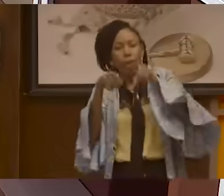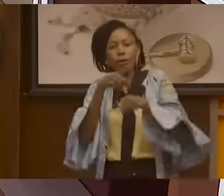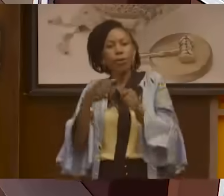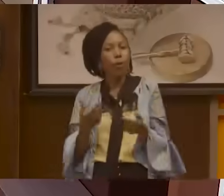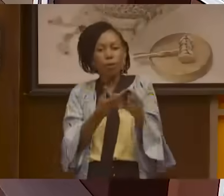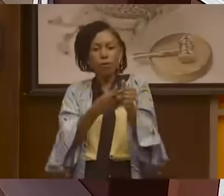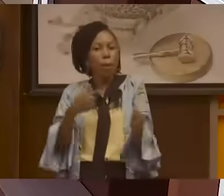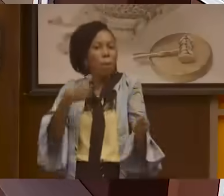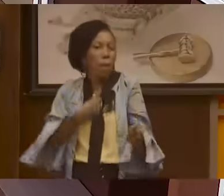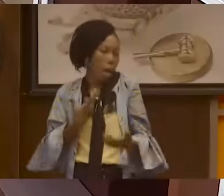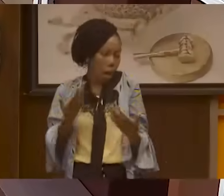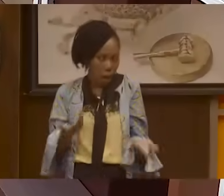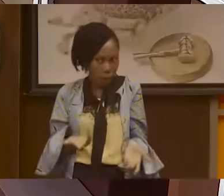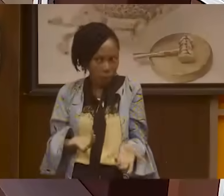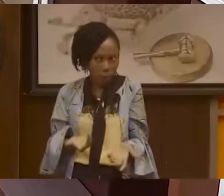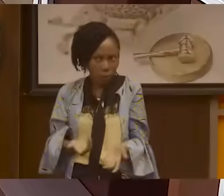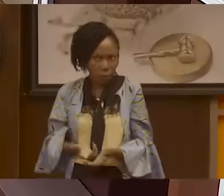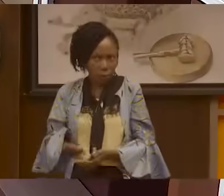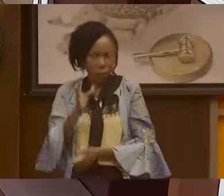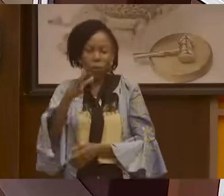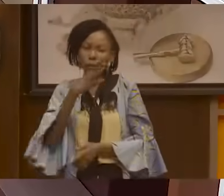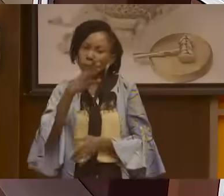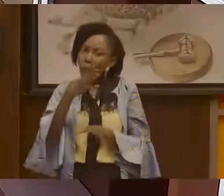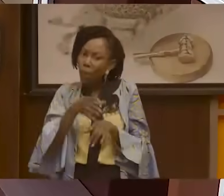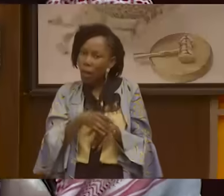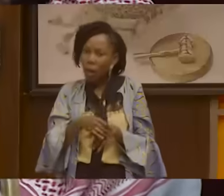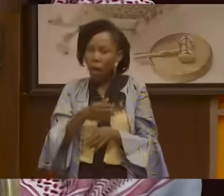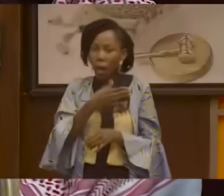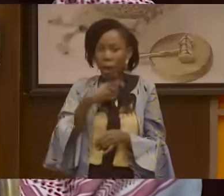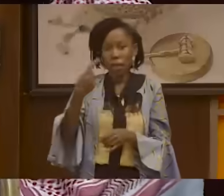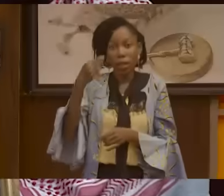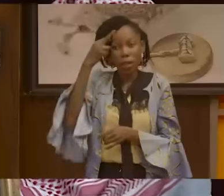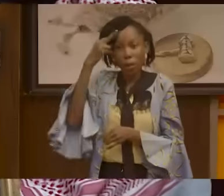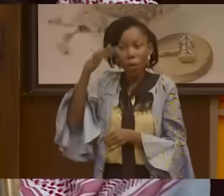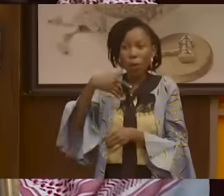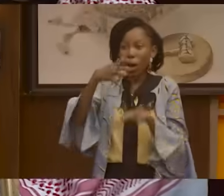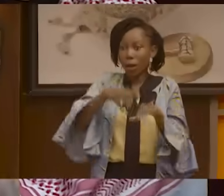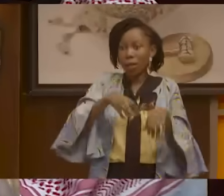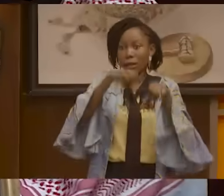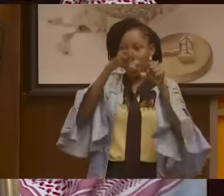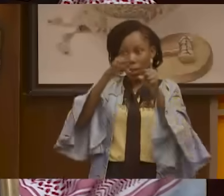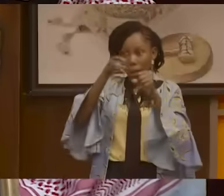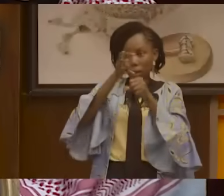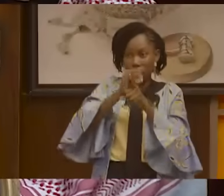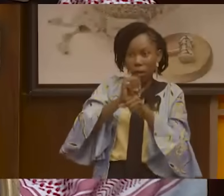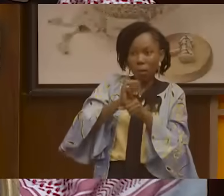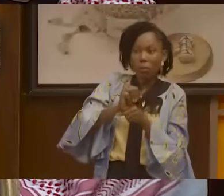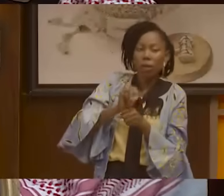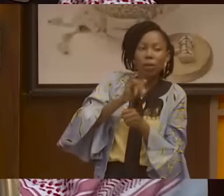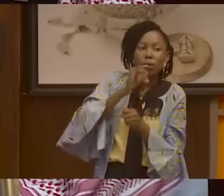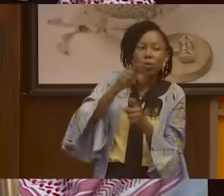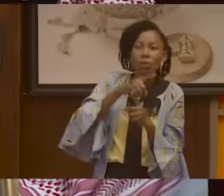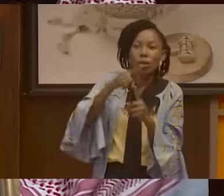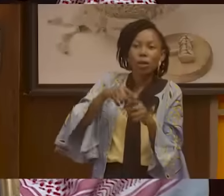school. Which school is that? Your mommy took you away from. And the reason why I took those kids, because when we went to welfare